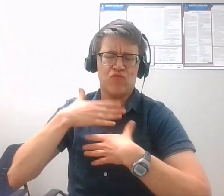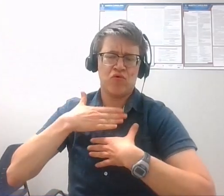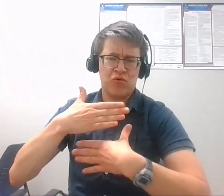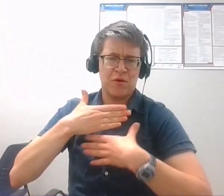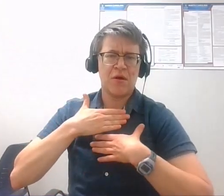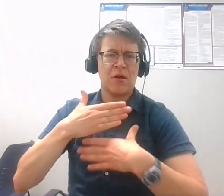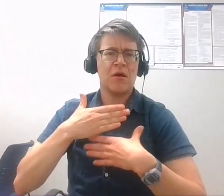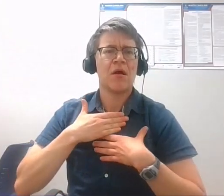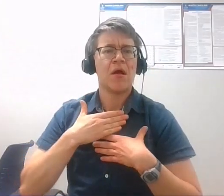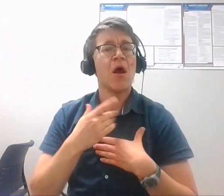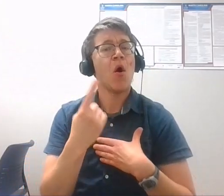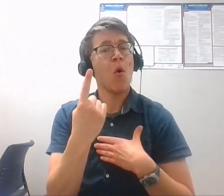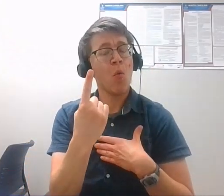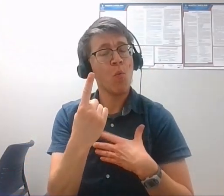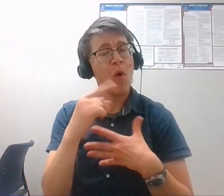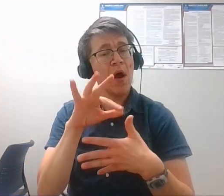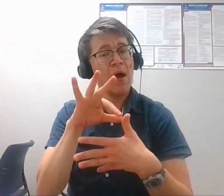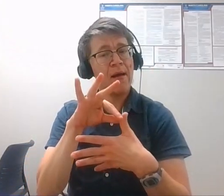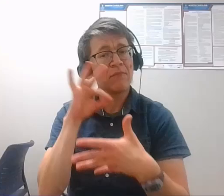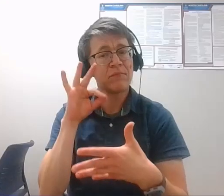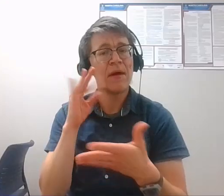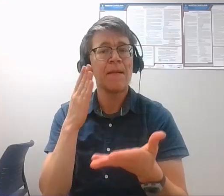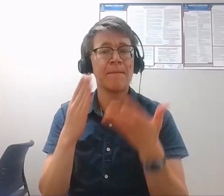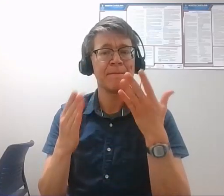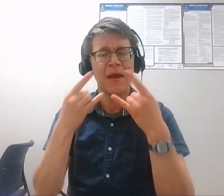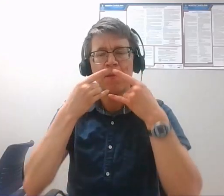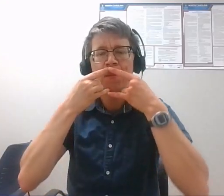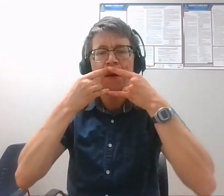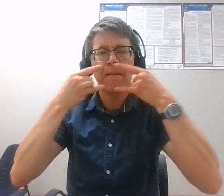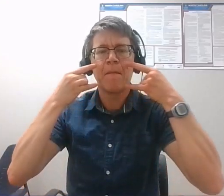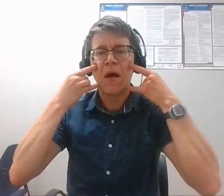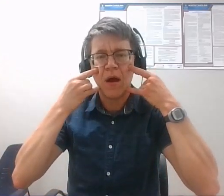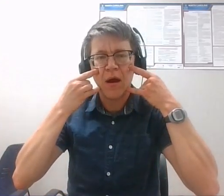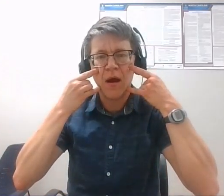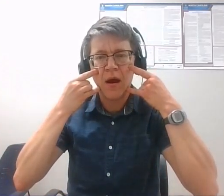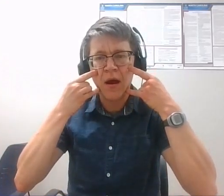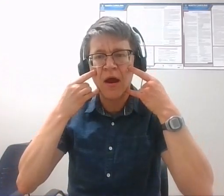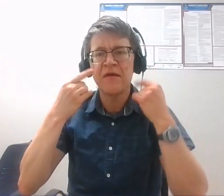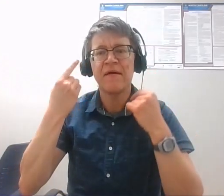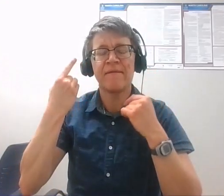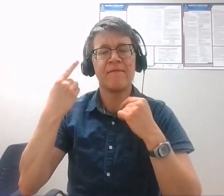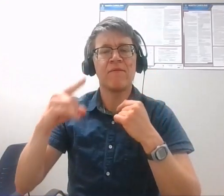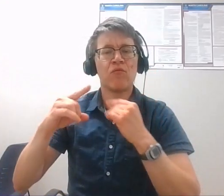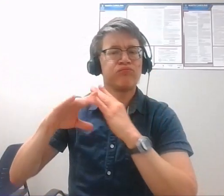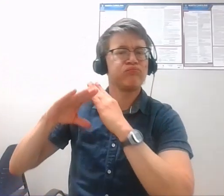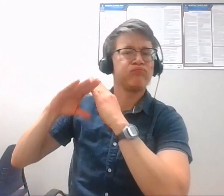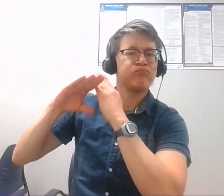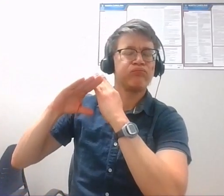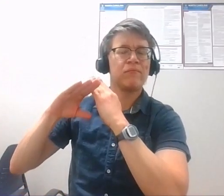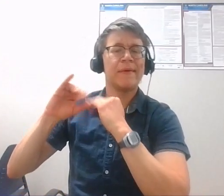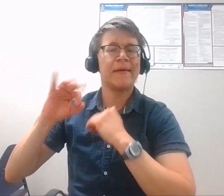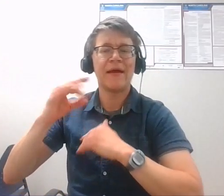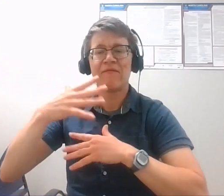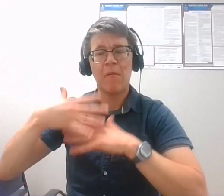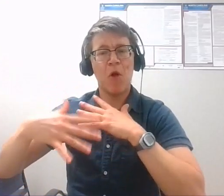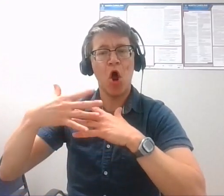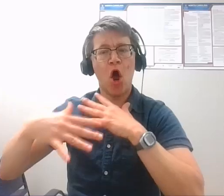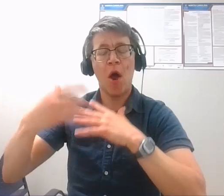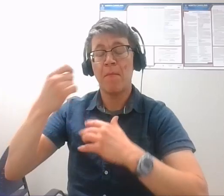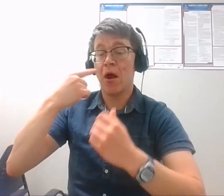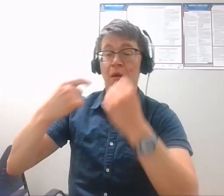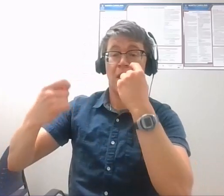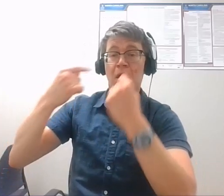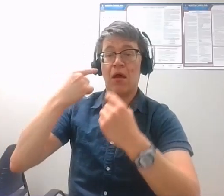One option might be a procedure mask. Procedure masks are used for droplet precautions. Droplet precautions are used in the